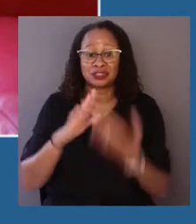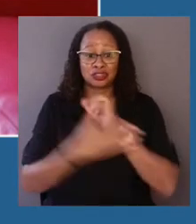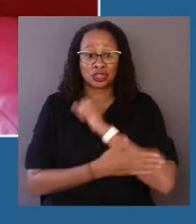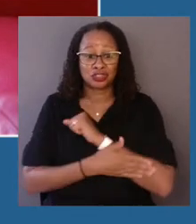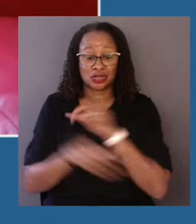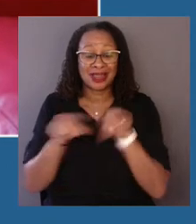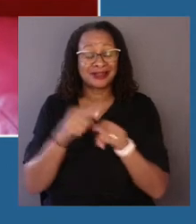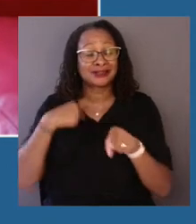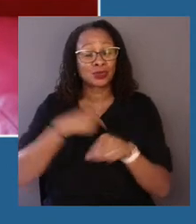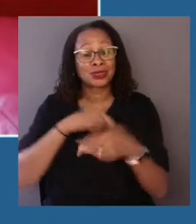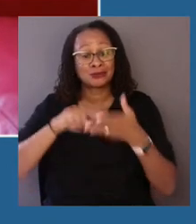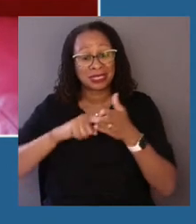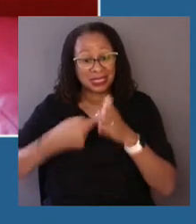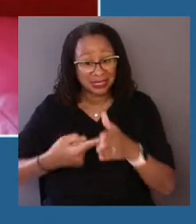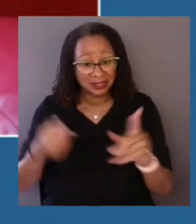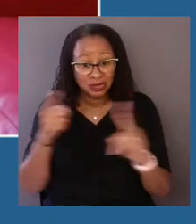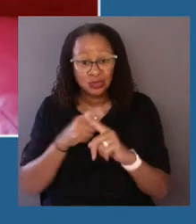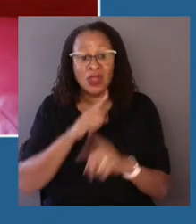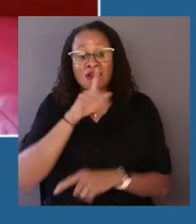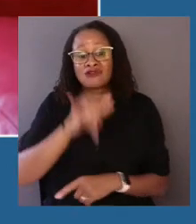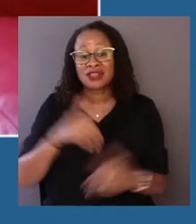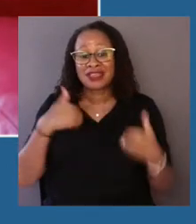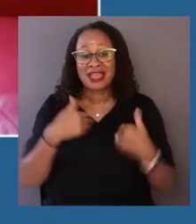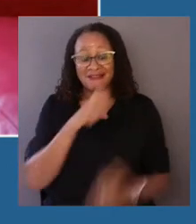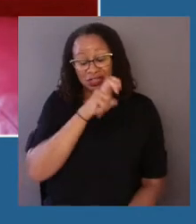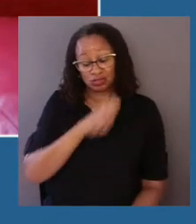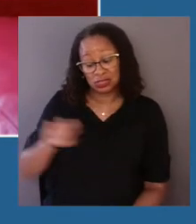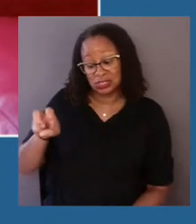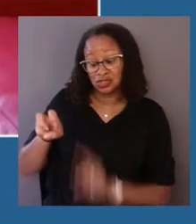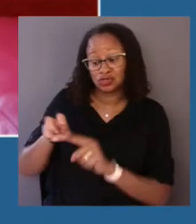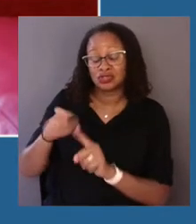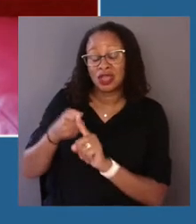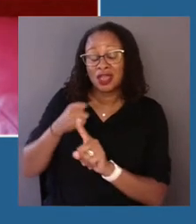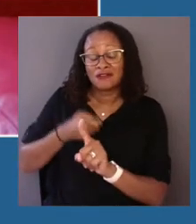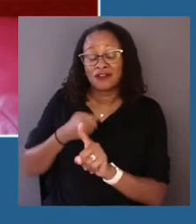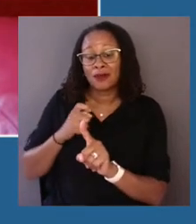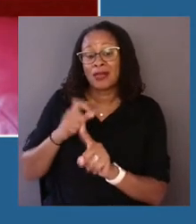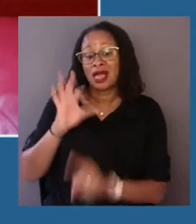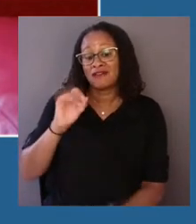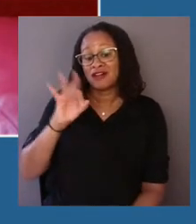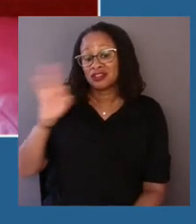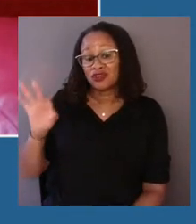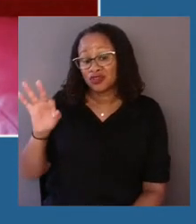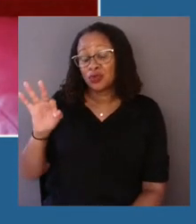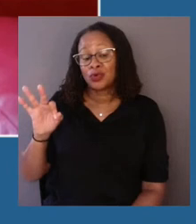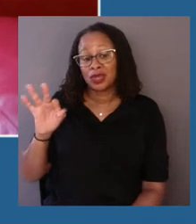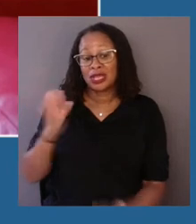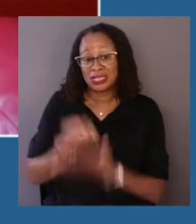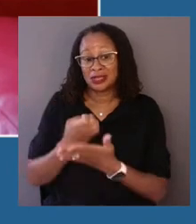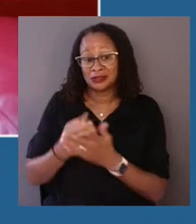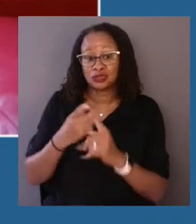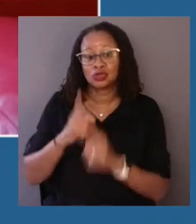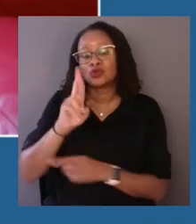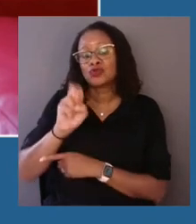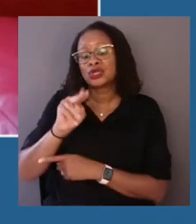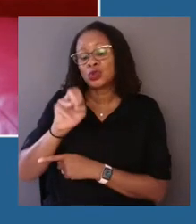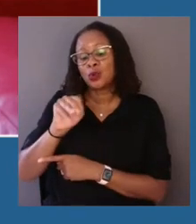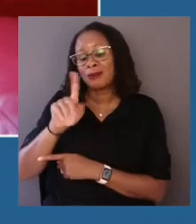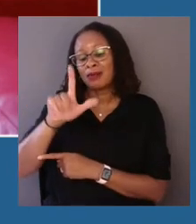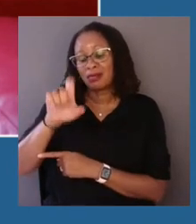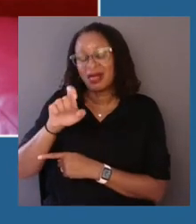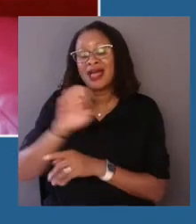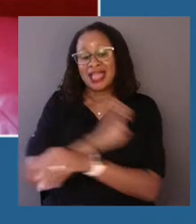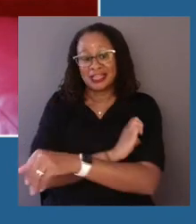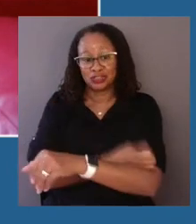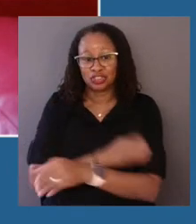begin to really have a transition from the fossil fuel economy to a renewable energy economy, will have